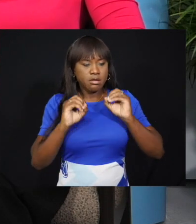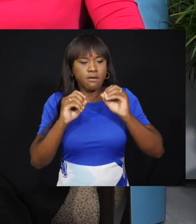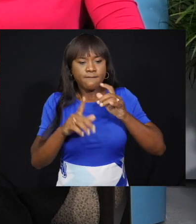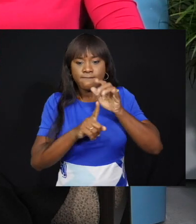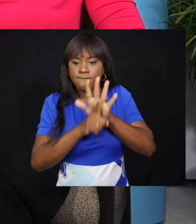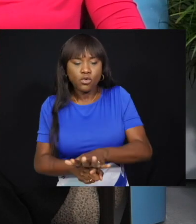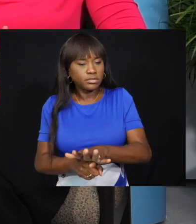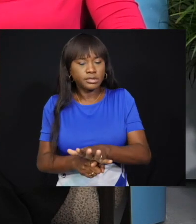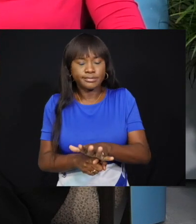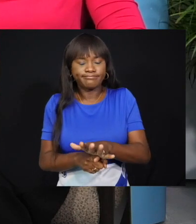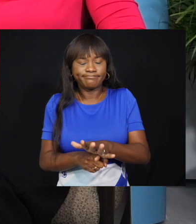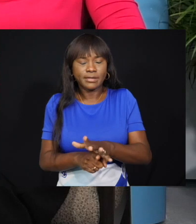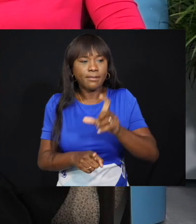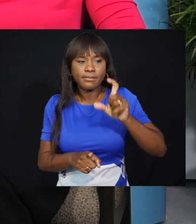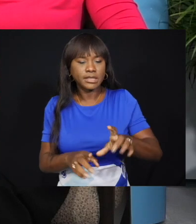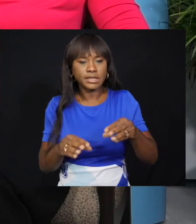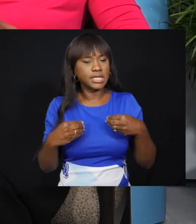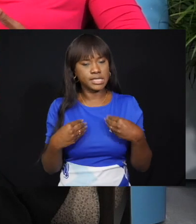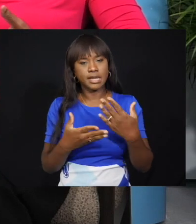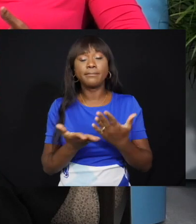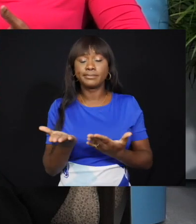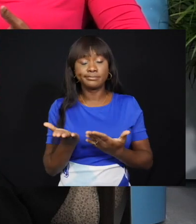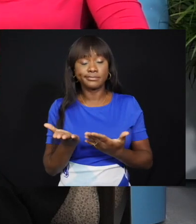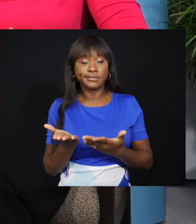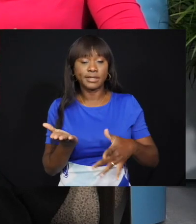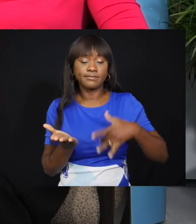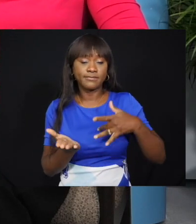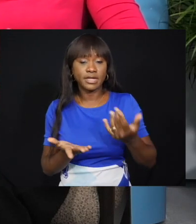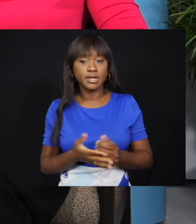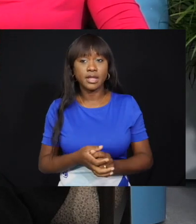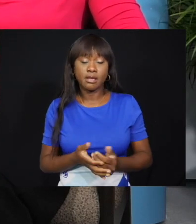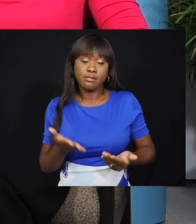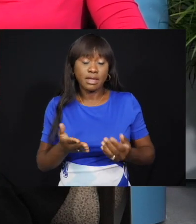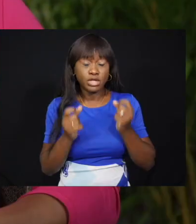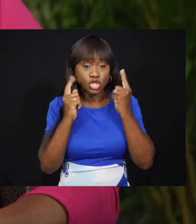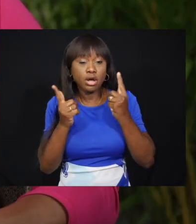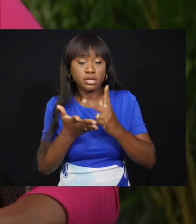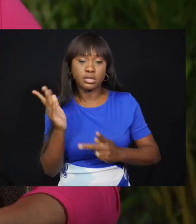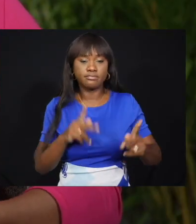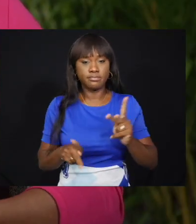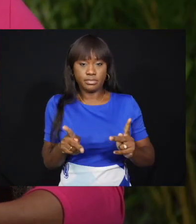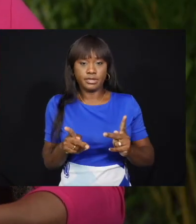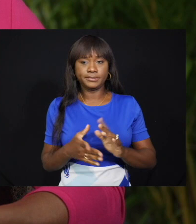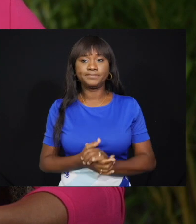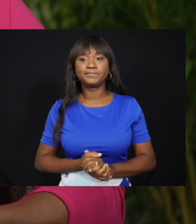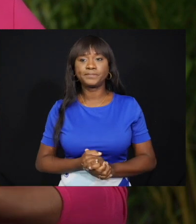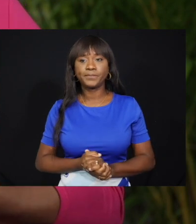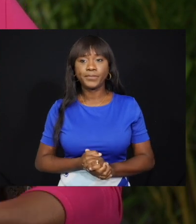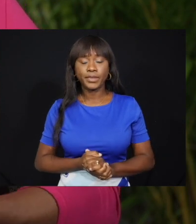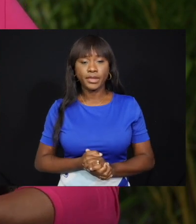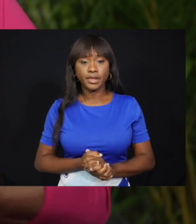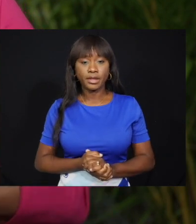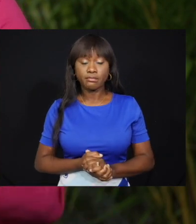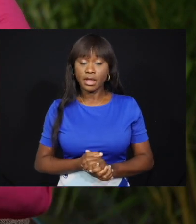thrust on them. They didn't have a say in it. They just have to react to it. And it could be a shock. Some see it as, and